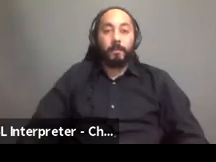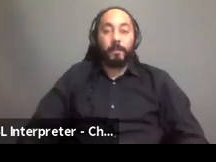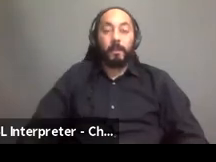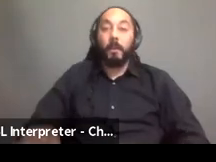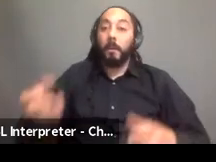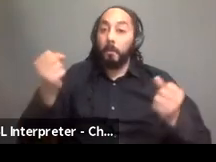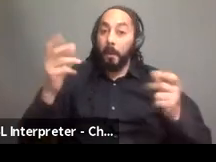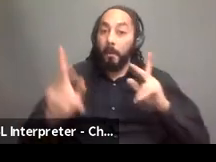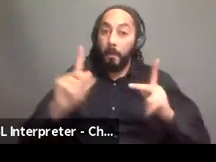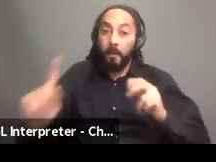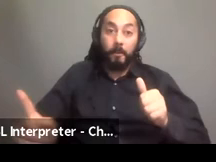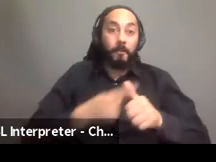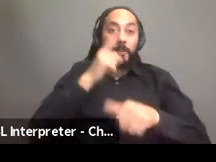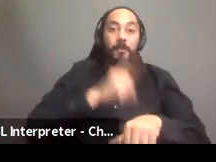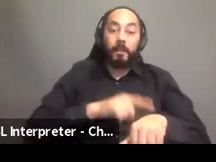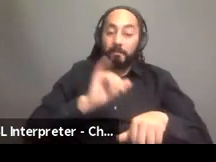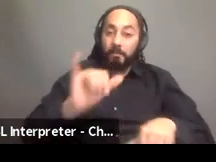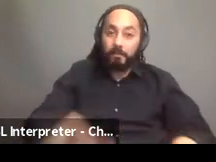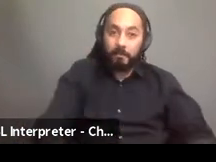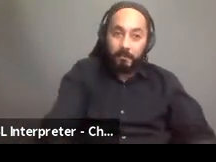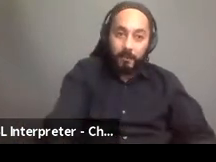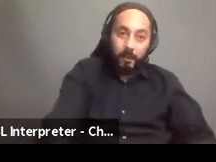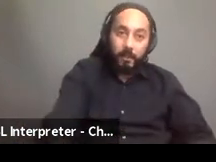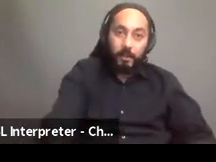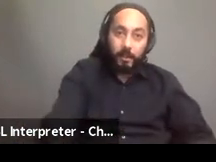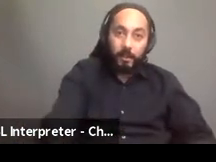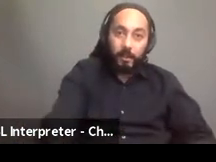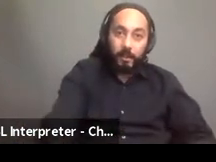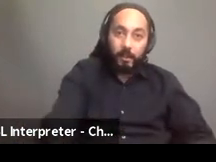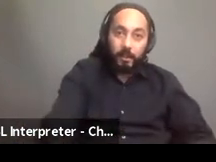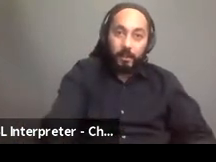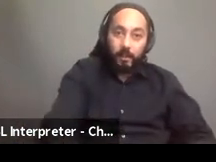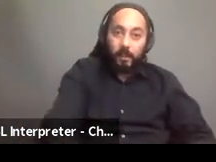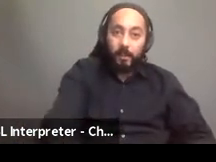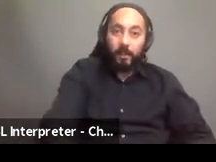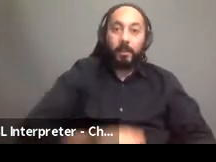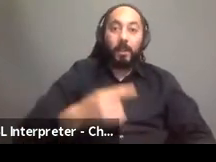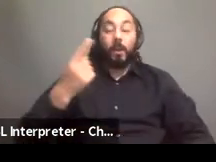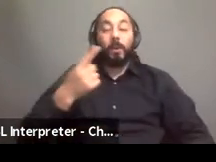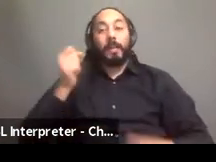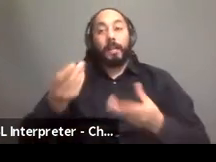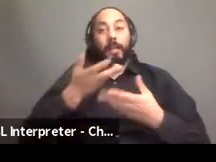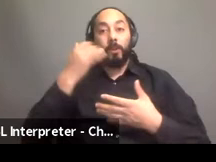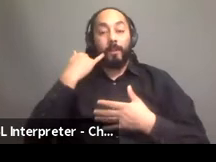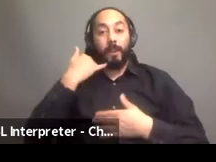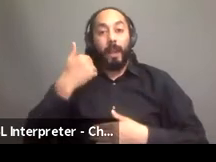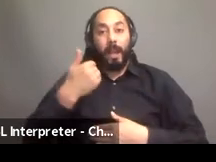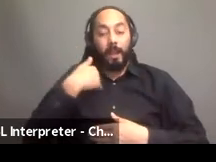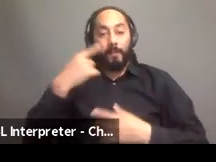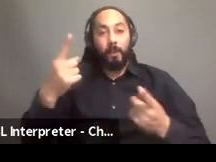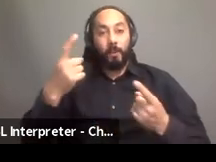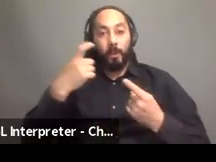people. It's your first event here. Well, don't hesitate to let us know if you have questions. We'll have a chance for that at